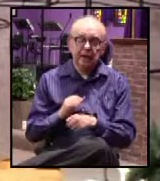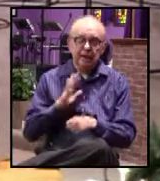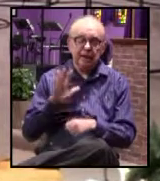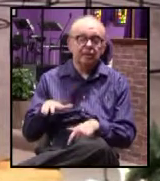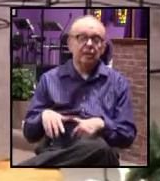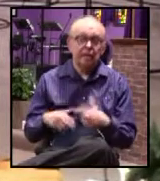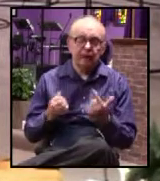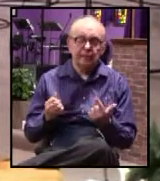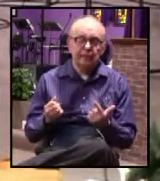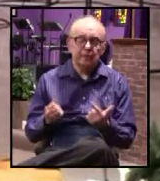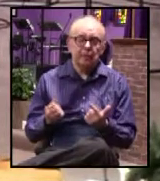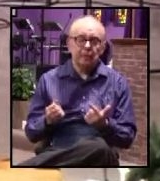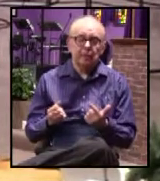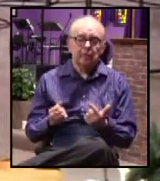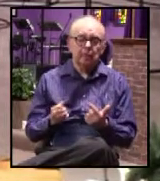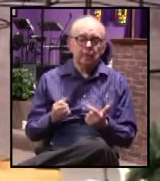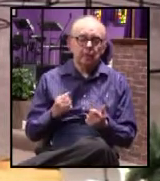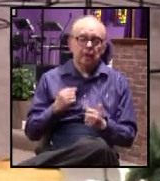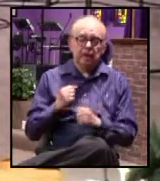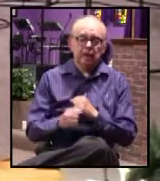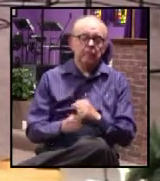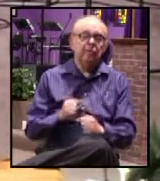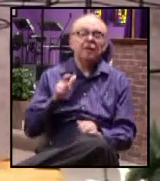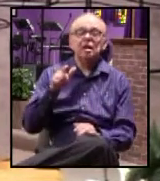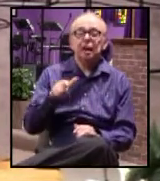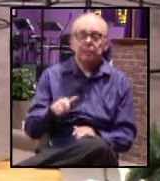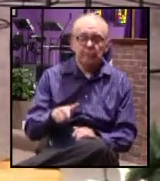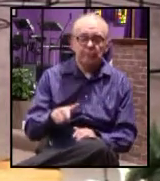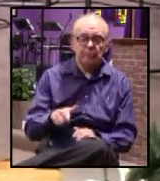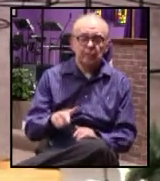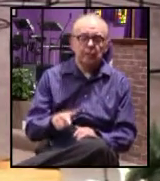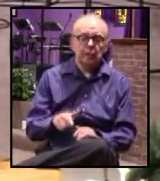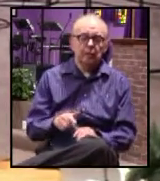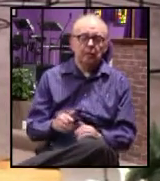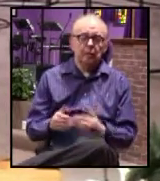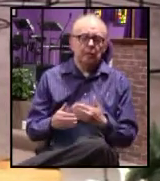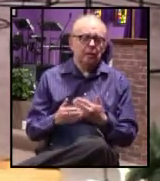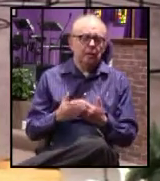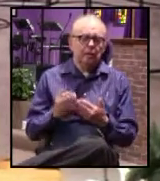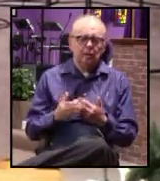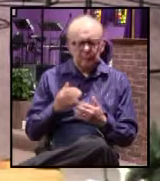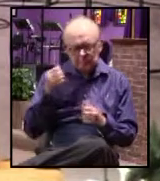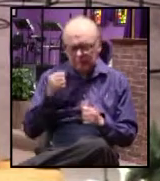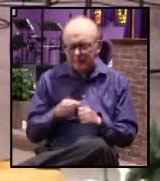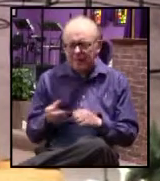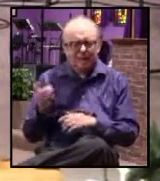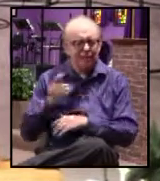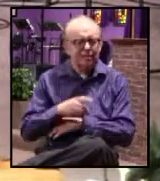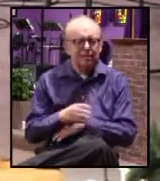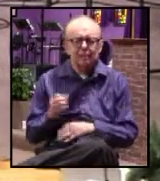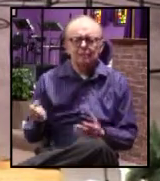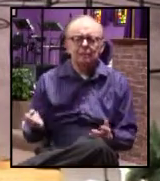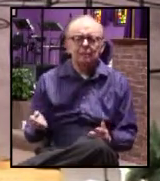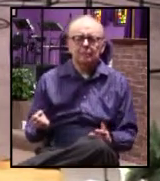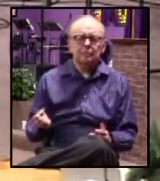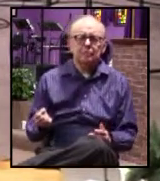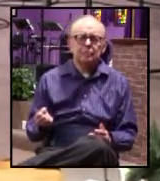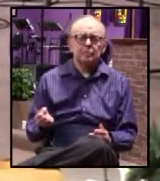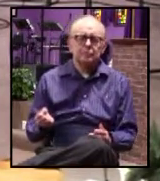life. Several years later, he could barely even remember the days